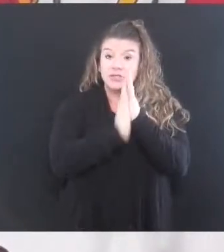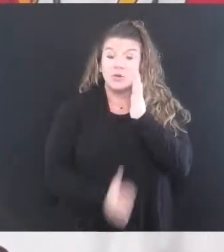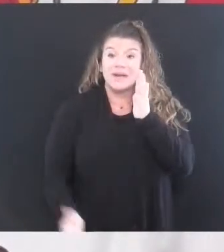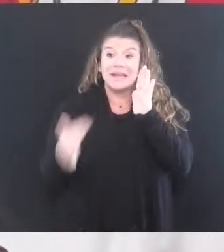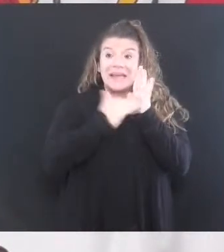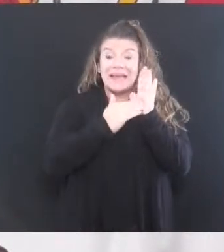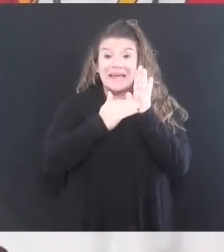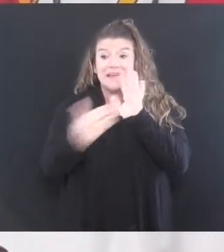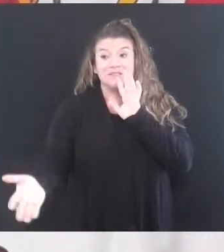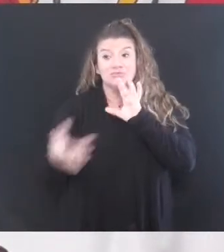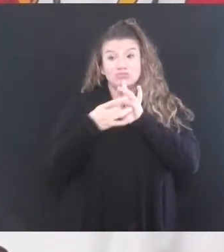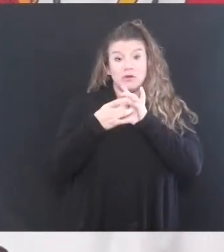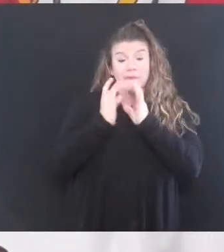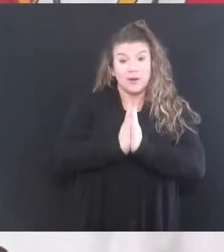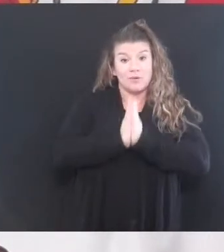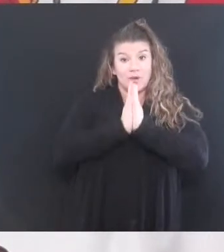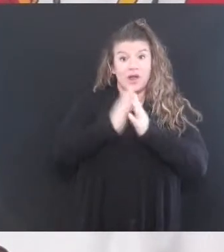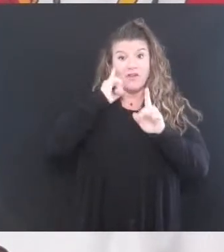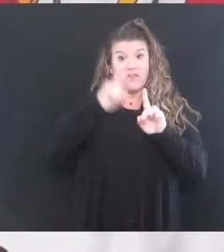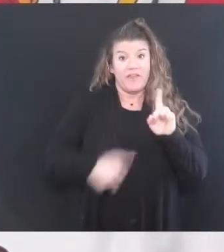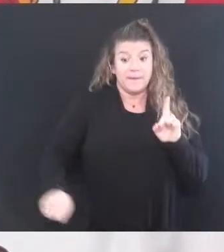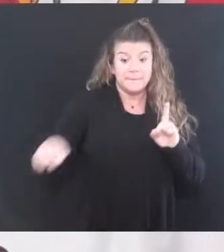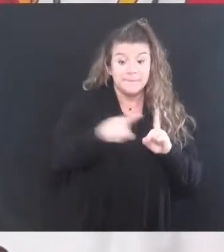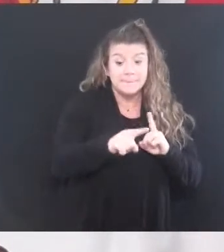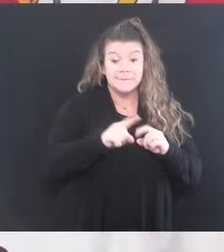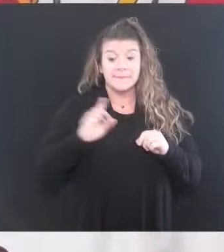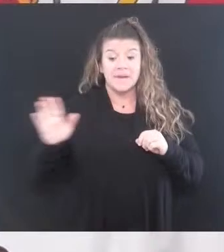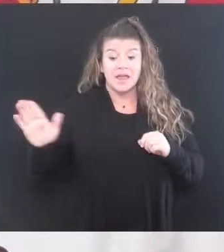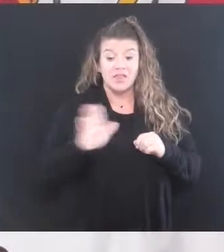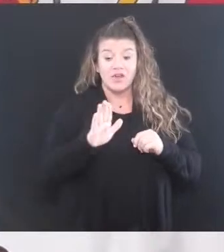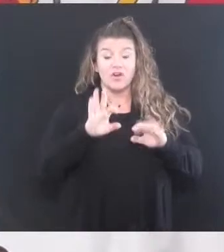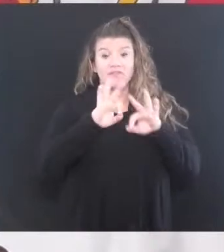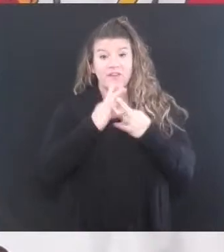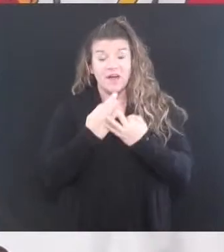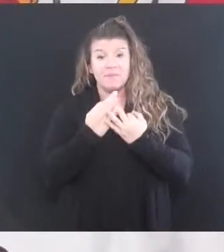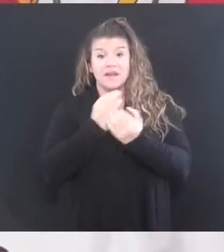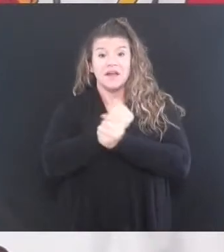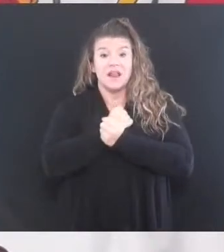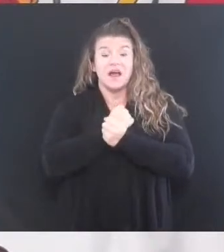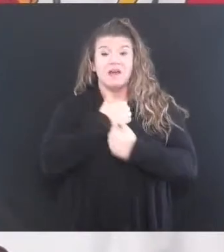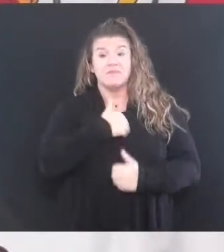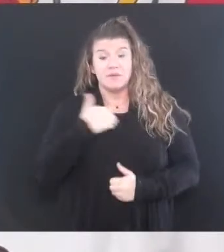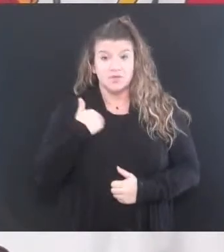in prayer for them and all their loved ones, and please,